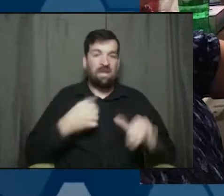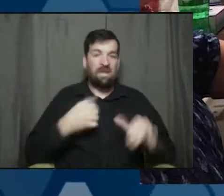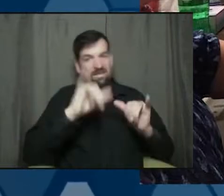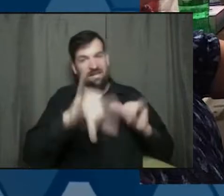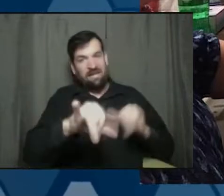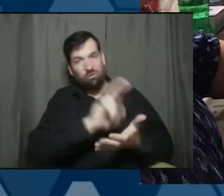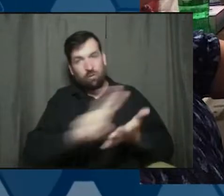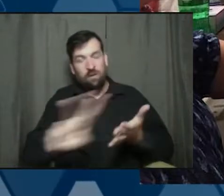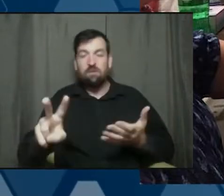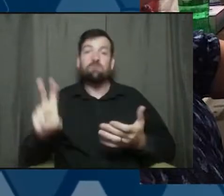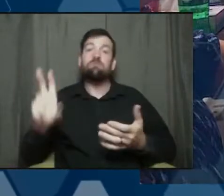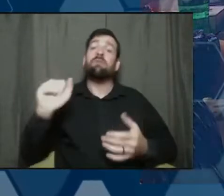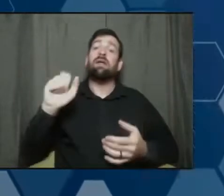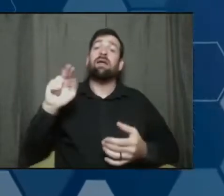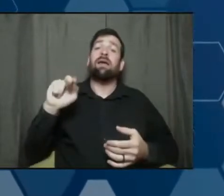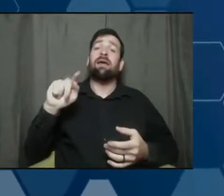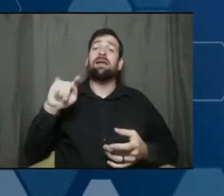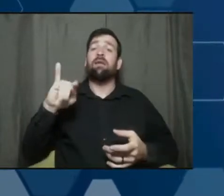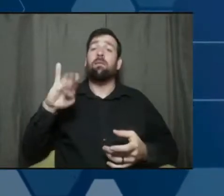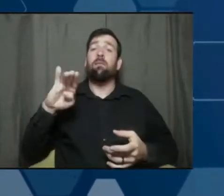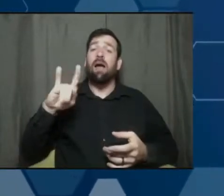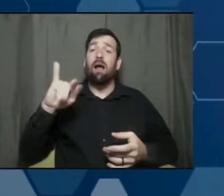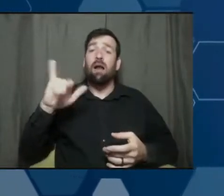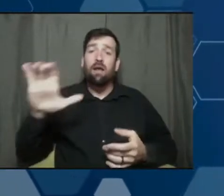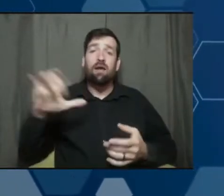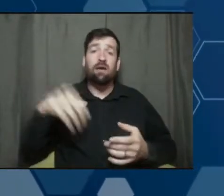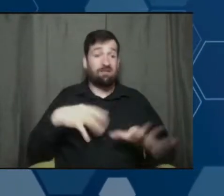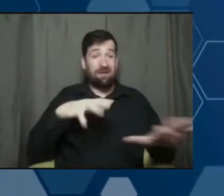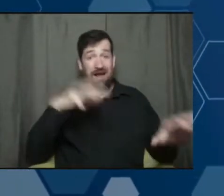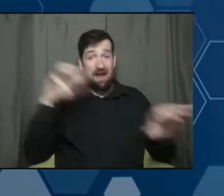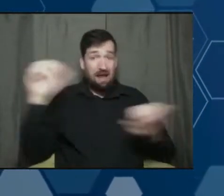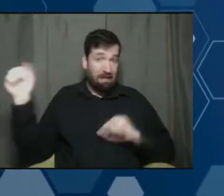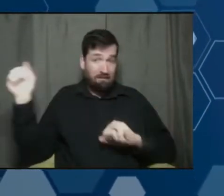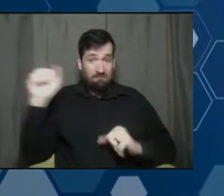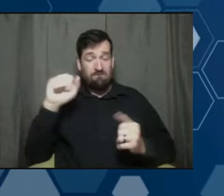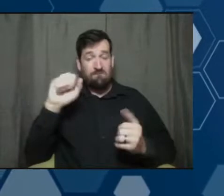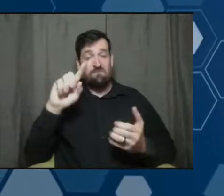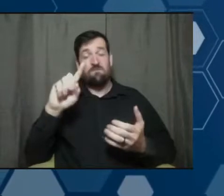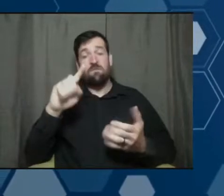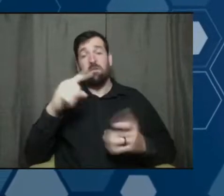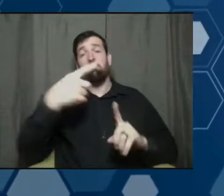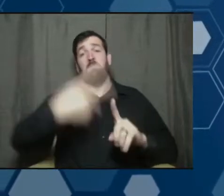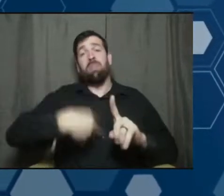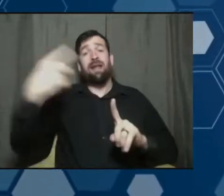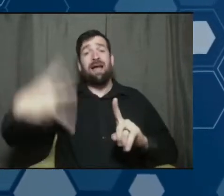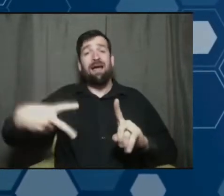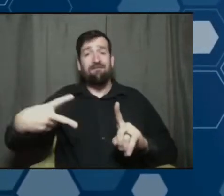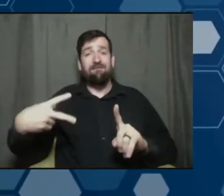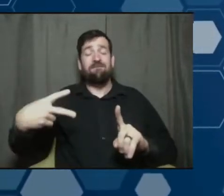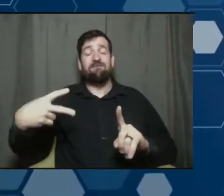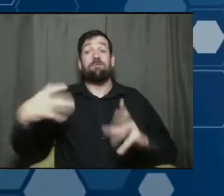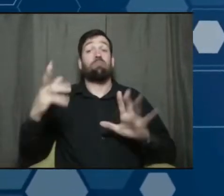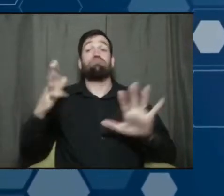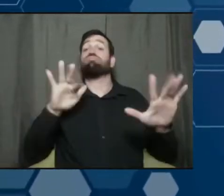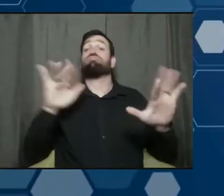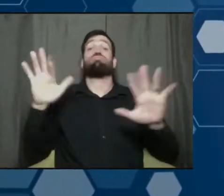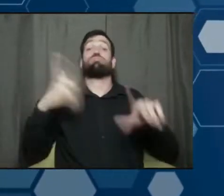antibiotics, and then I'd get out for about a month and a half back to normal life and would be right back in the